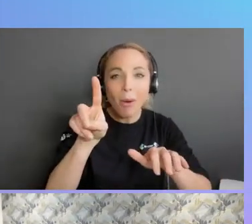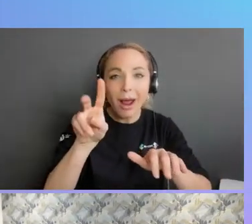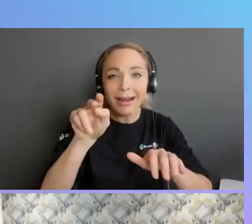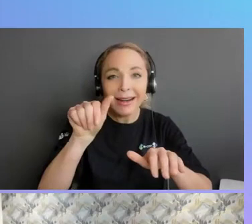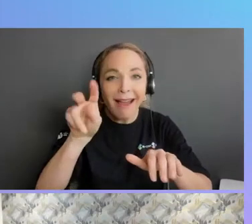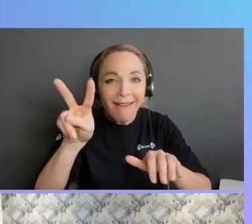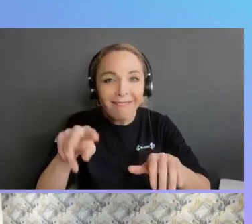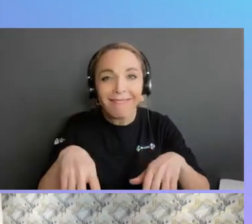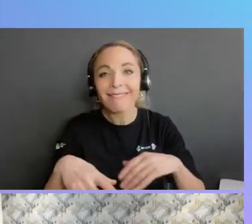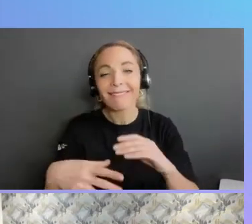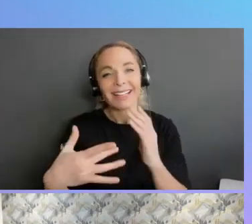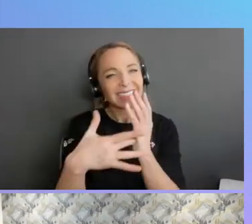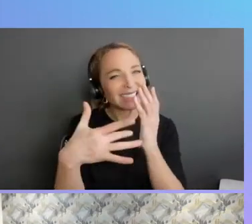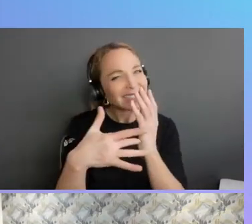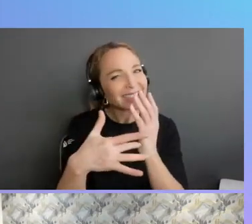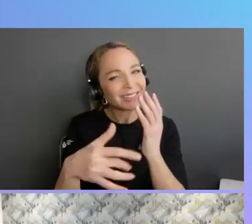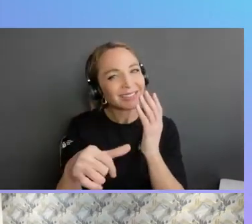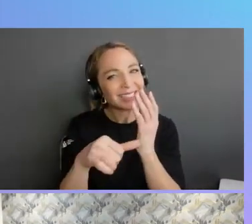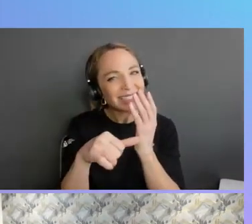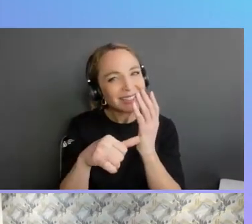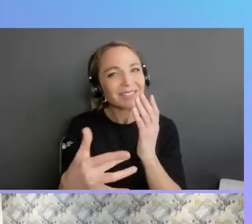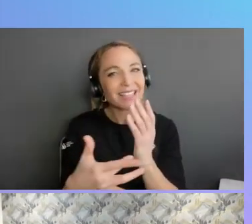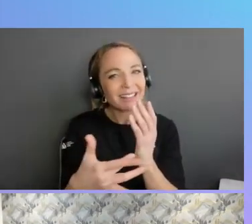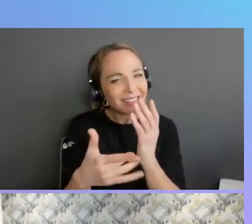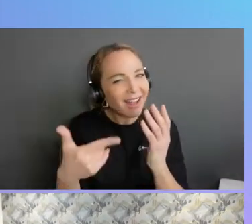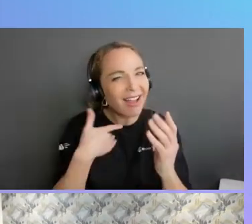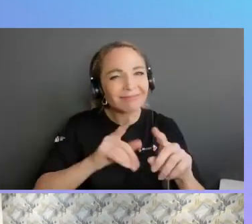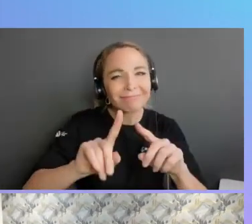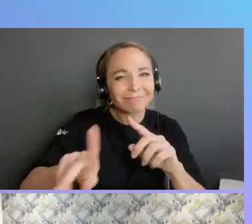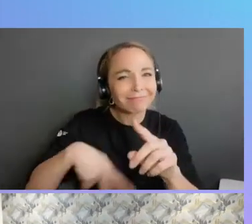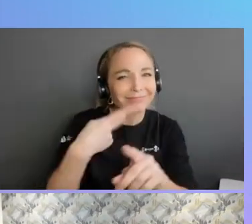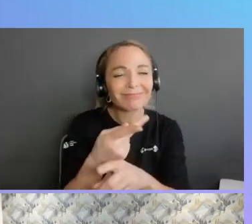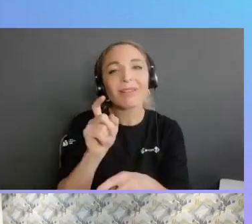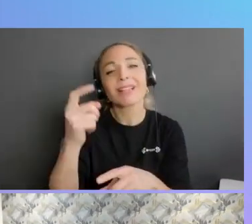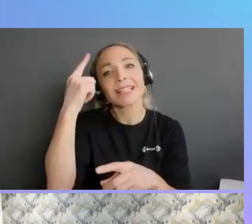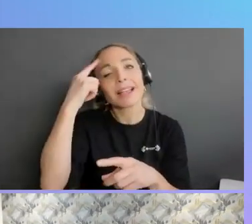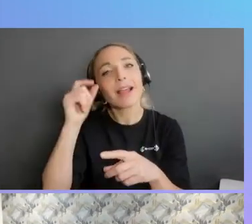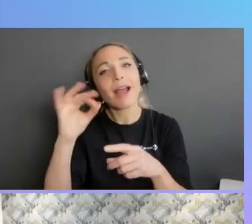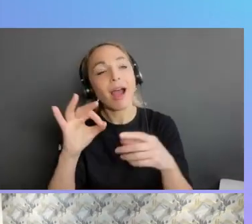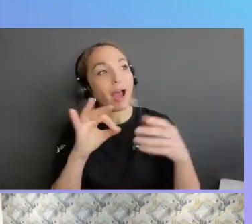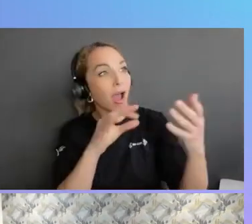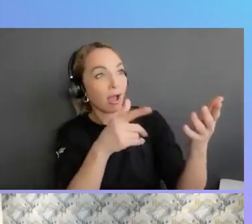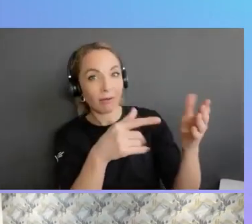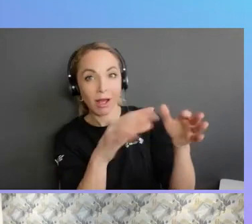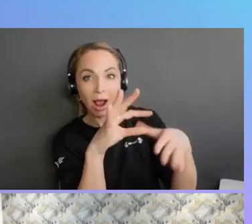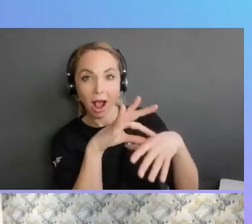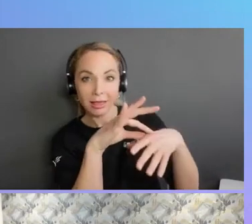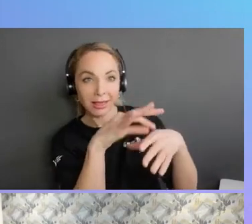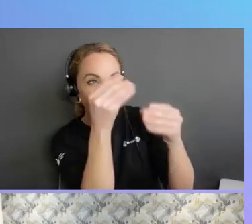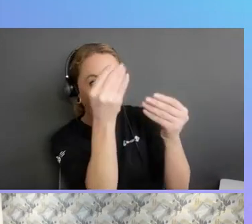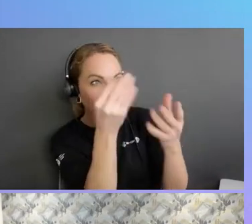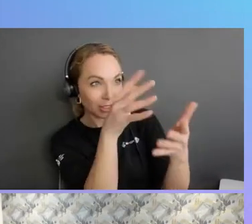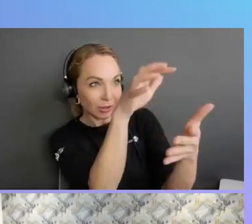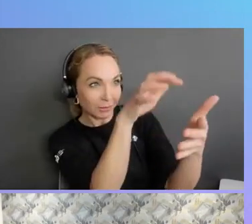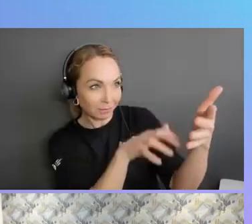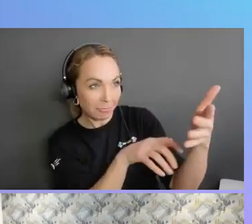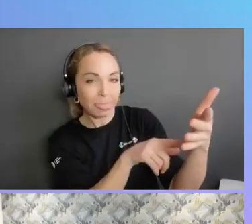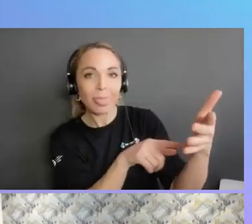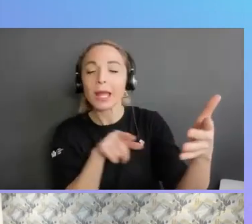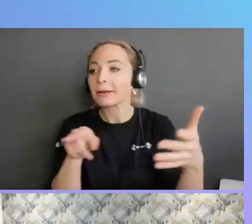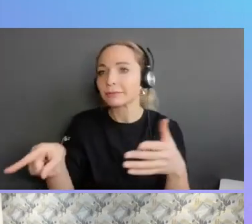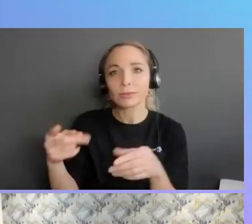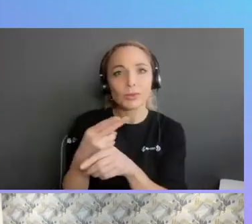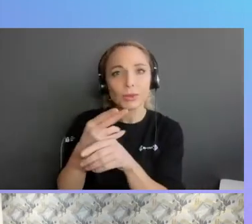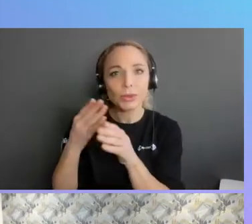technology. We need to think about the relationship of the content and how our user